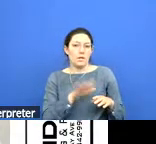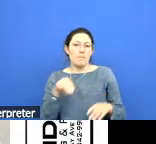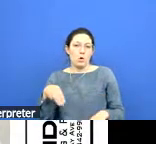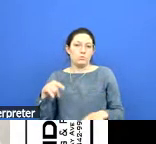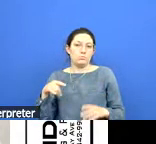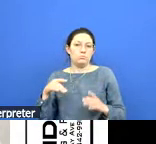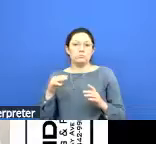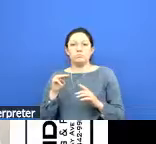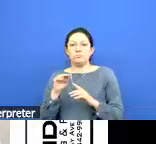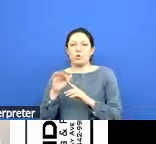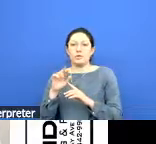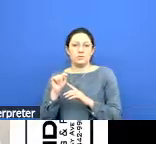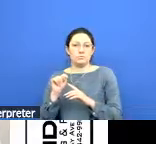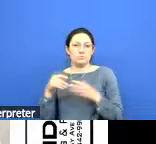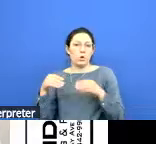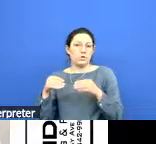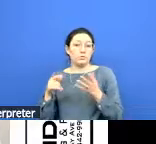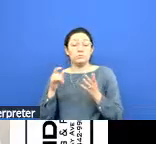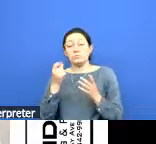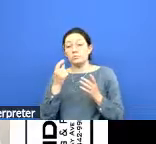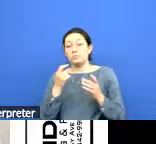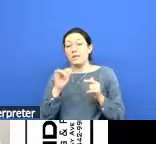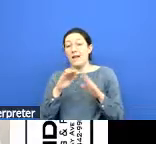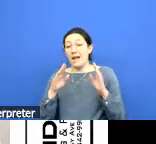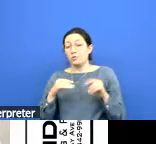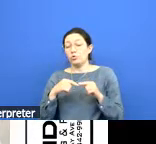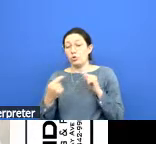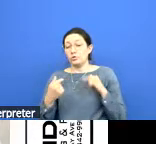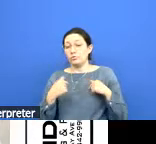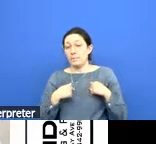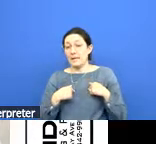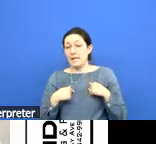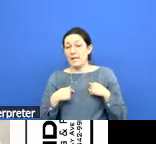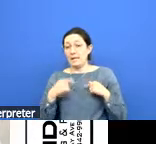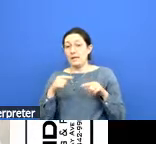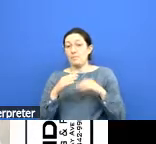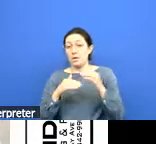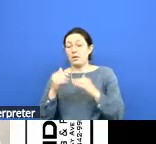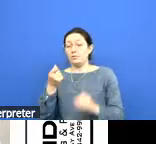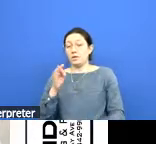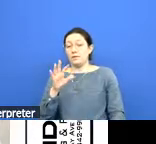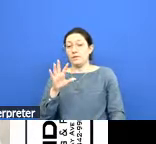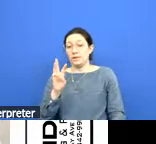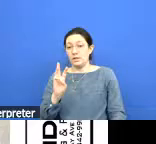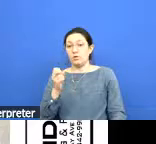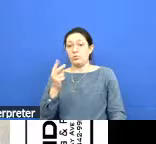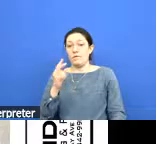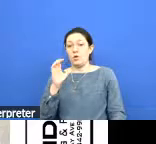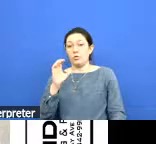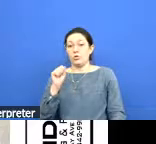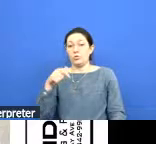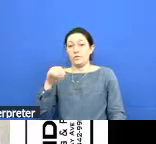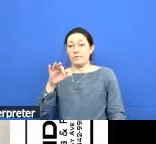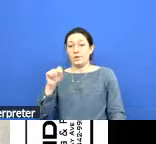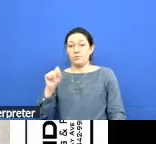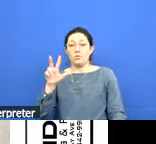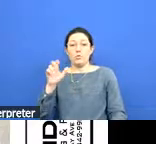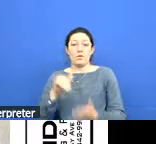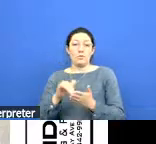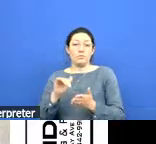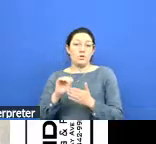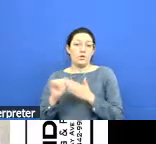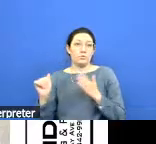idea, the house across the street from us, built in 1956, 1,200 square feet, $300,000.